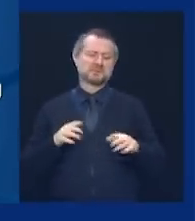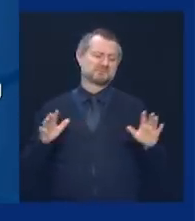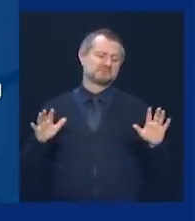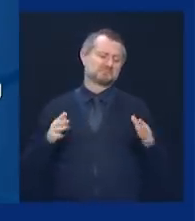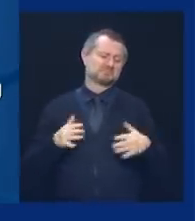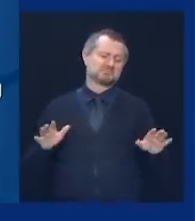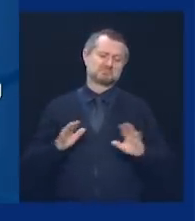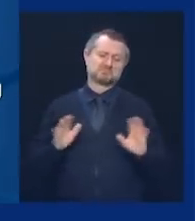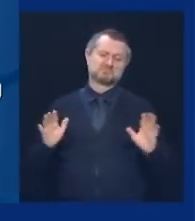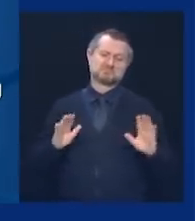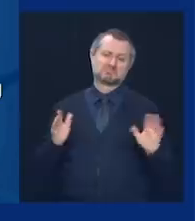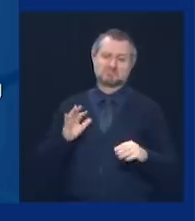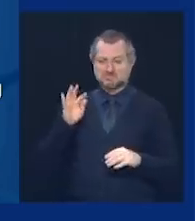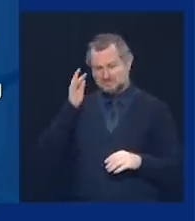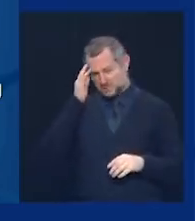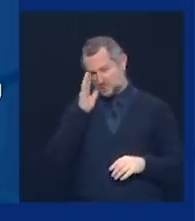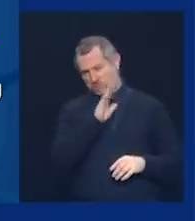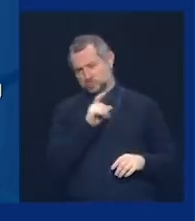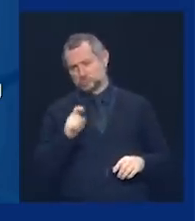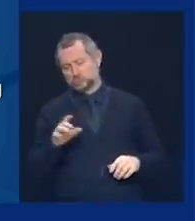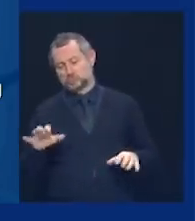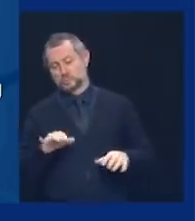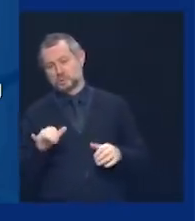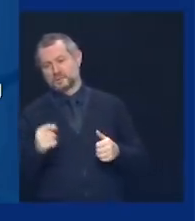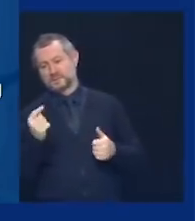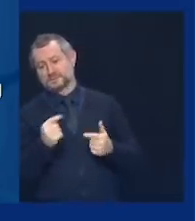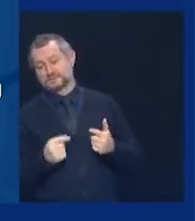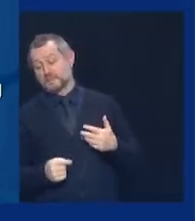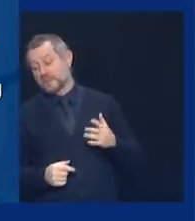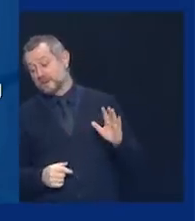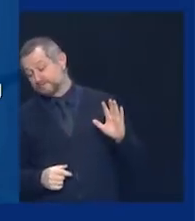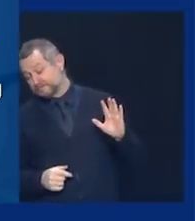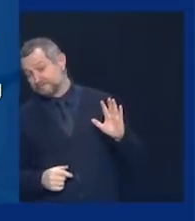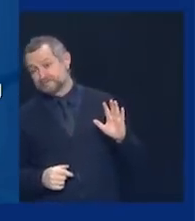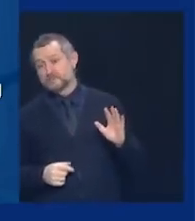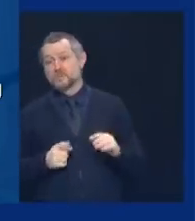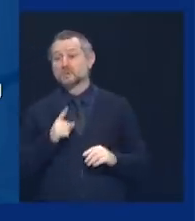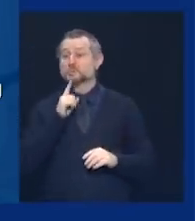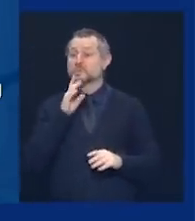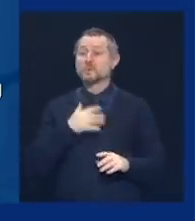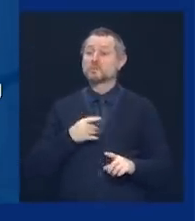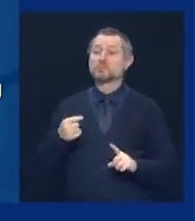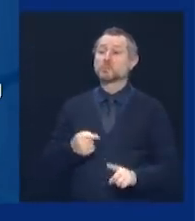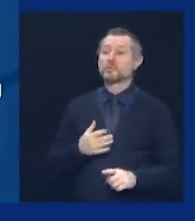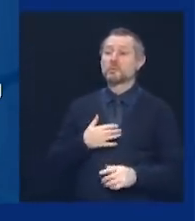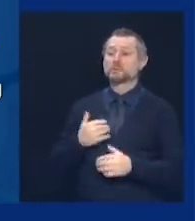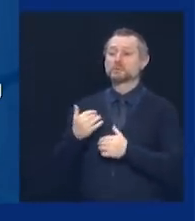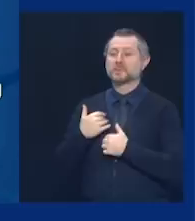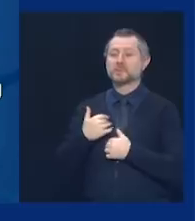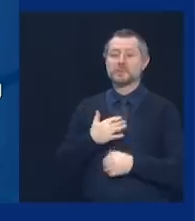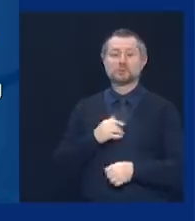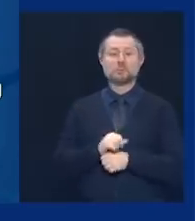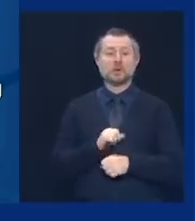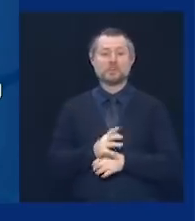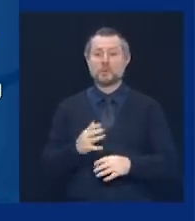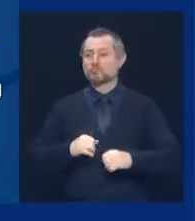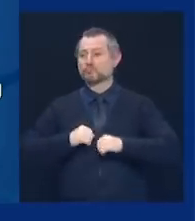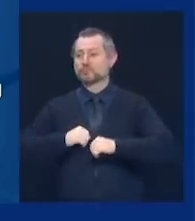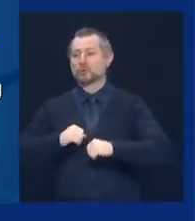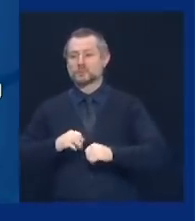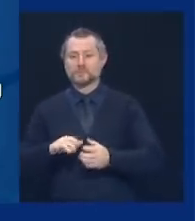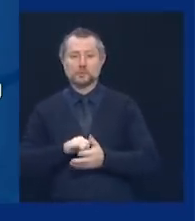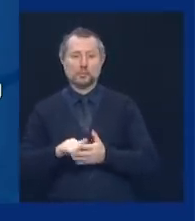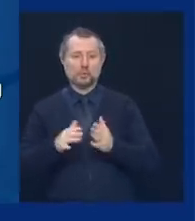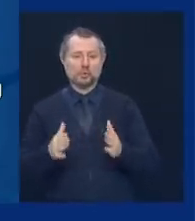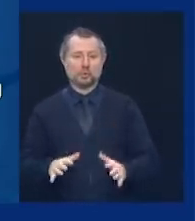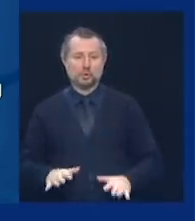feds should have. Okay, but at the end of the day, my job is to protect New Yorkers. So if the feds don't act, I'm